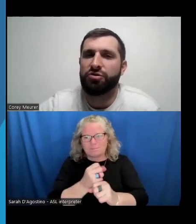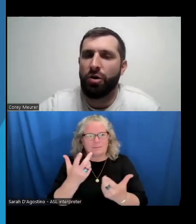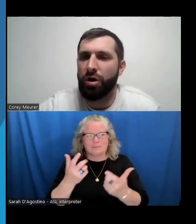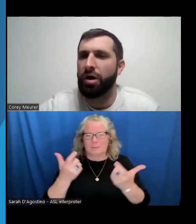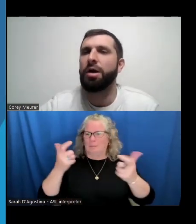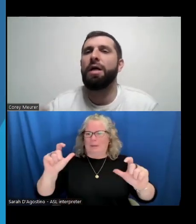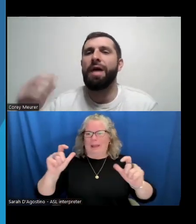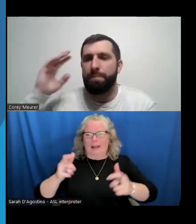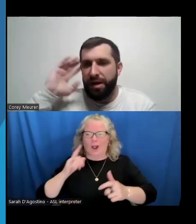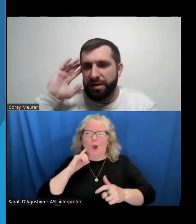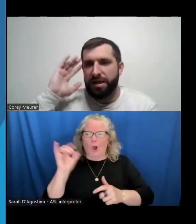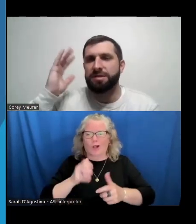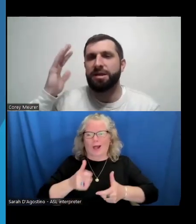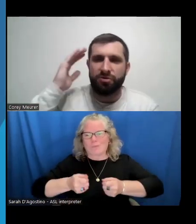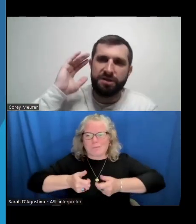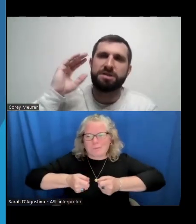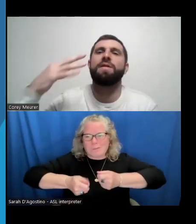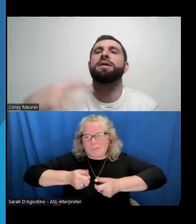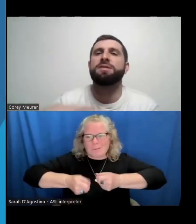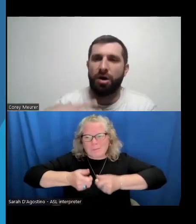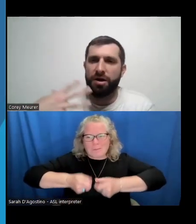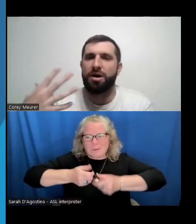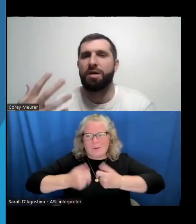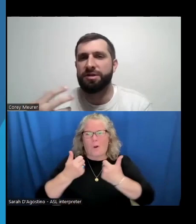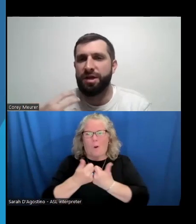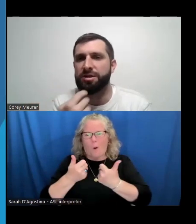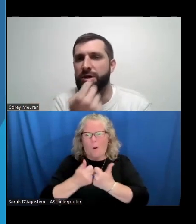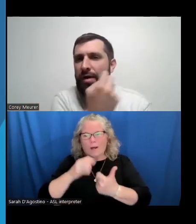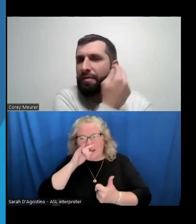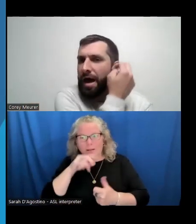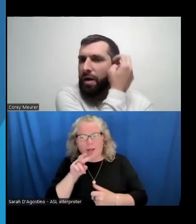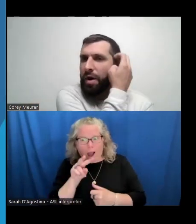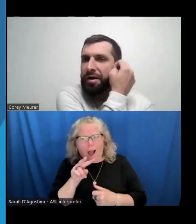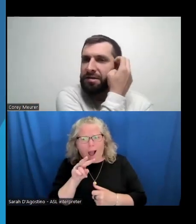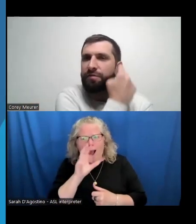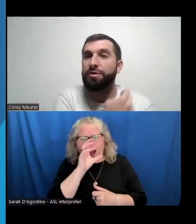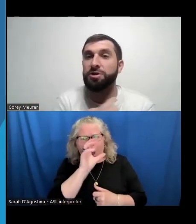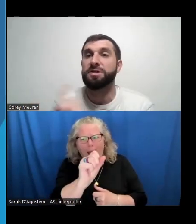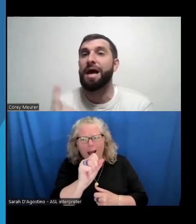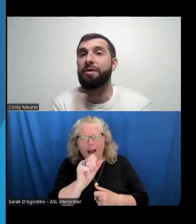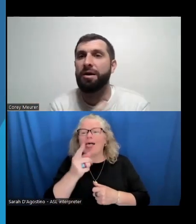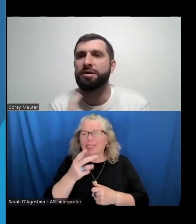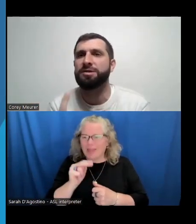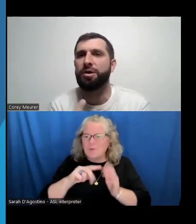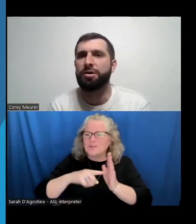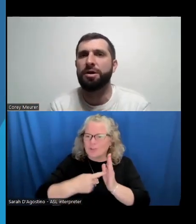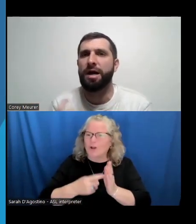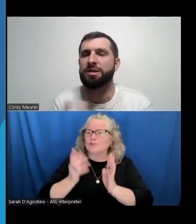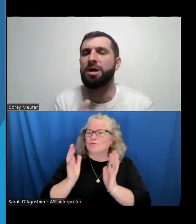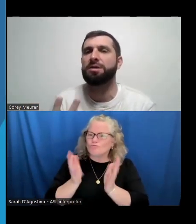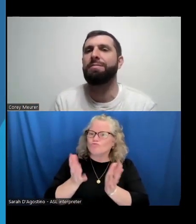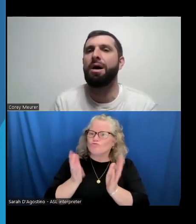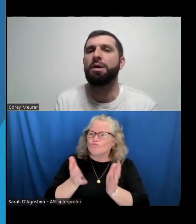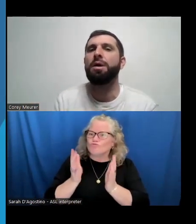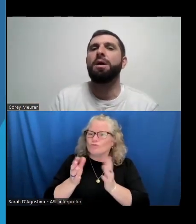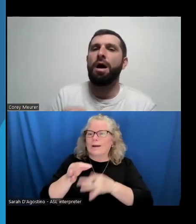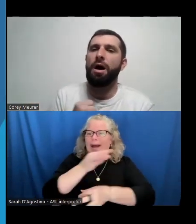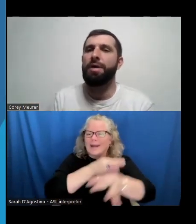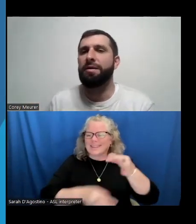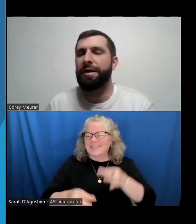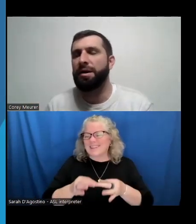game controller that piqued kids' interest and then started a conversation around that. Whereas if we just sat around in a circle and kind of talked